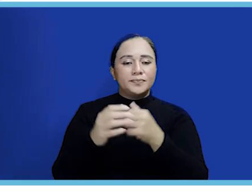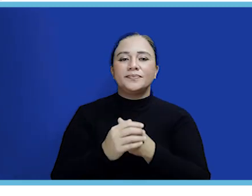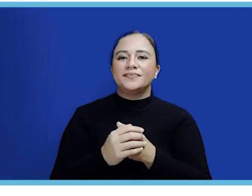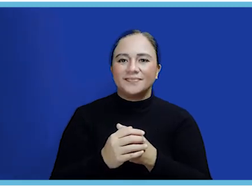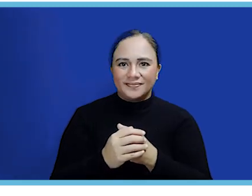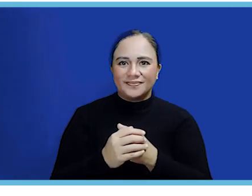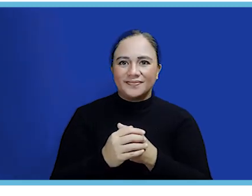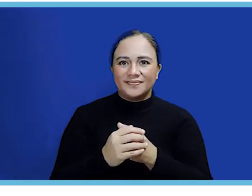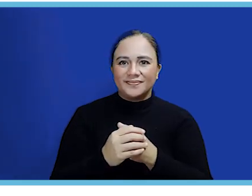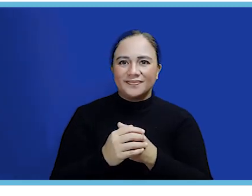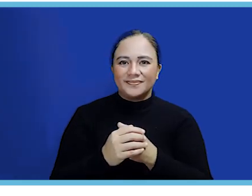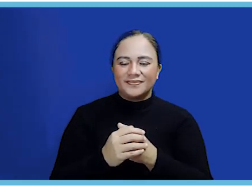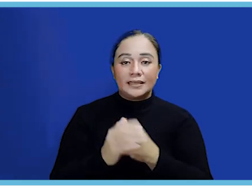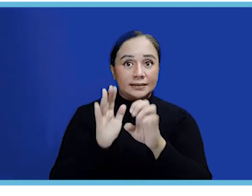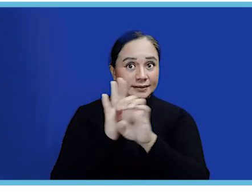bodies.